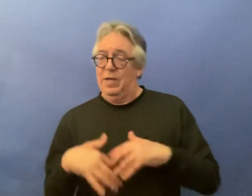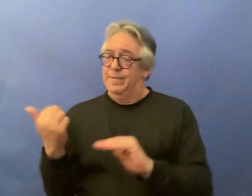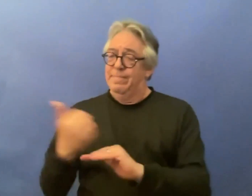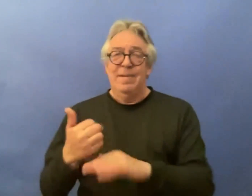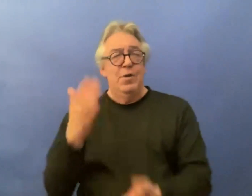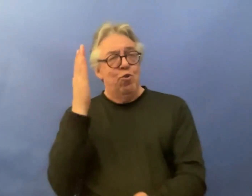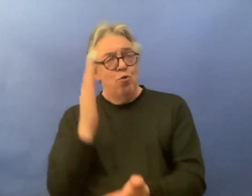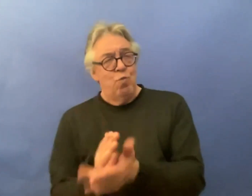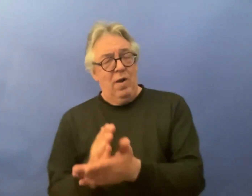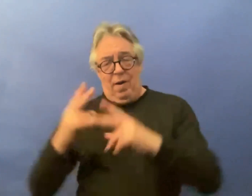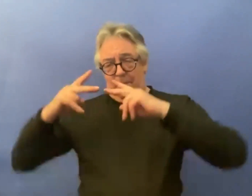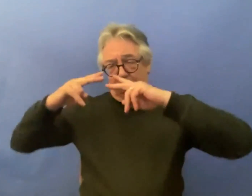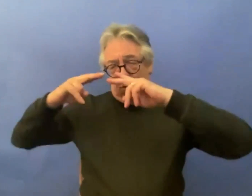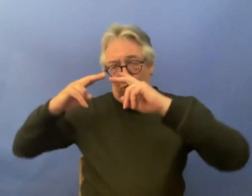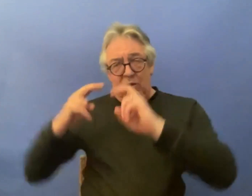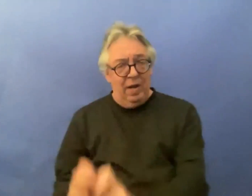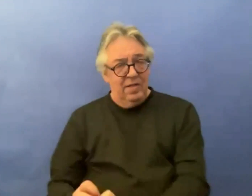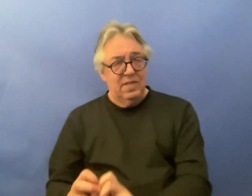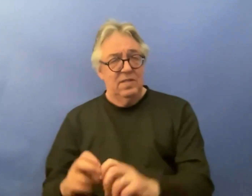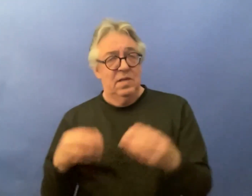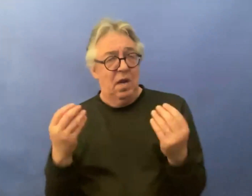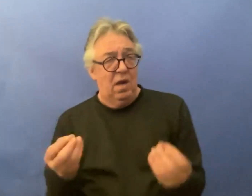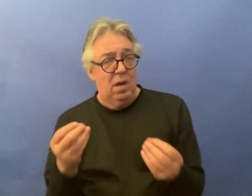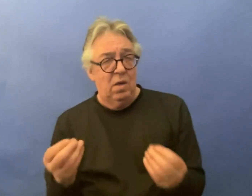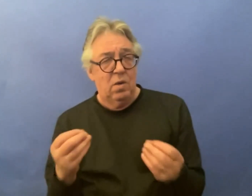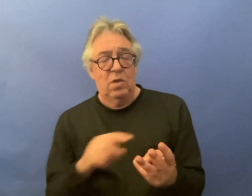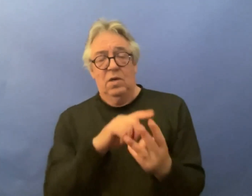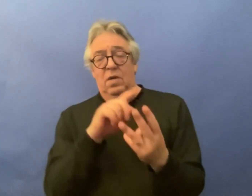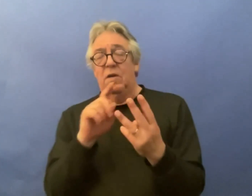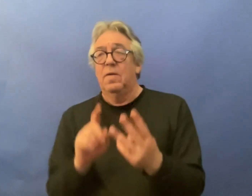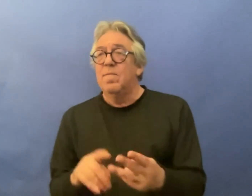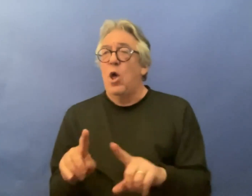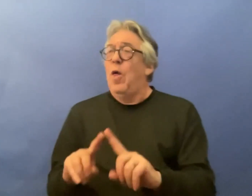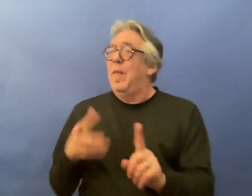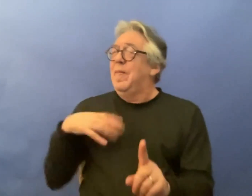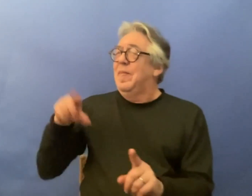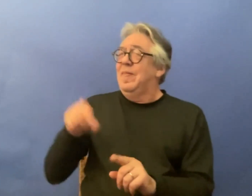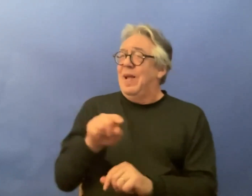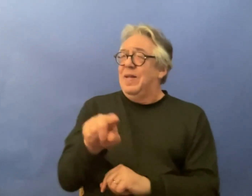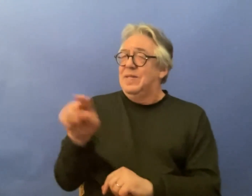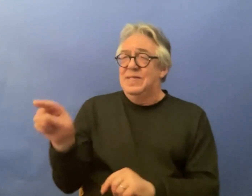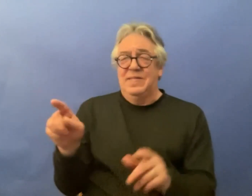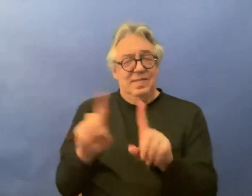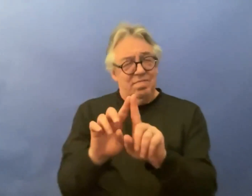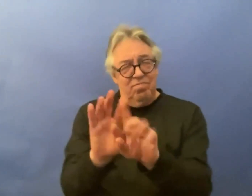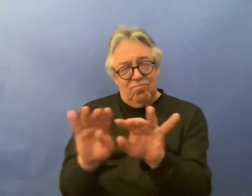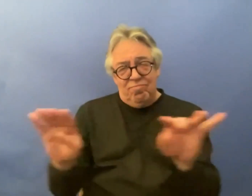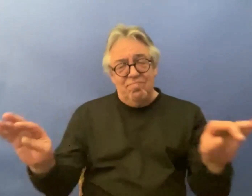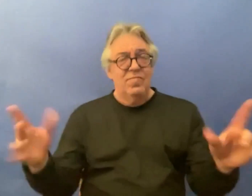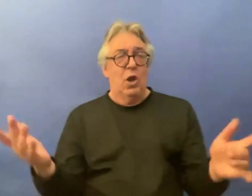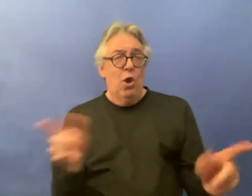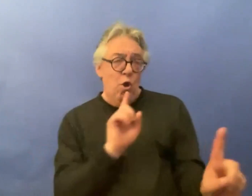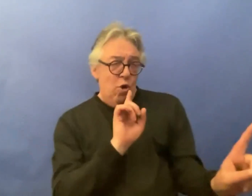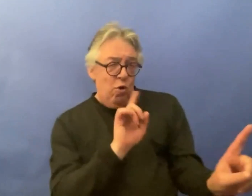and also understanding what the different needs and what kind of responses are. We started doing